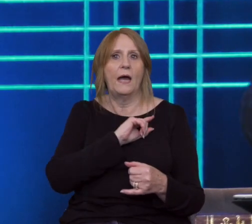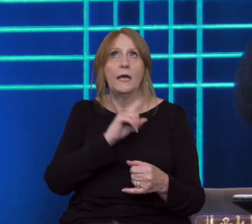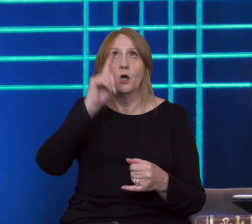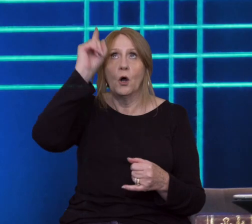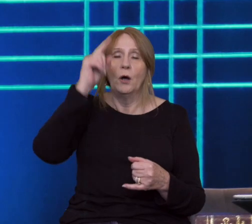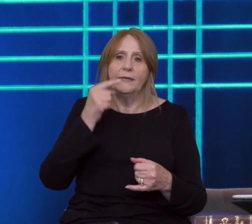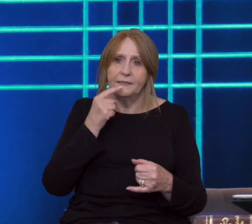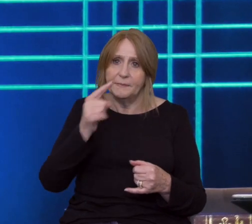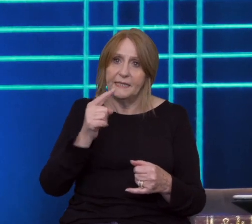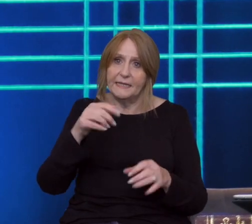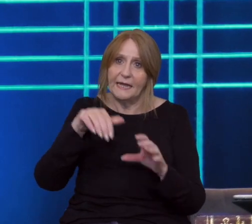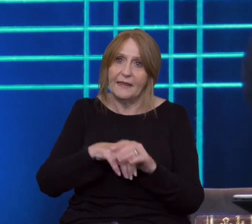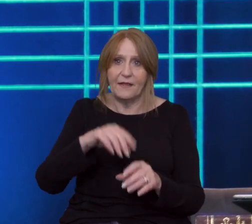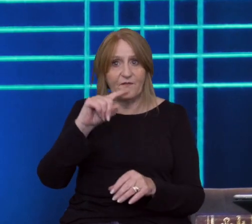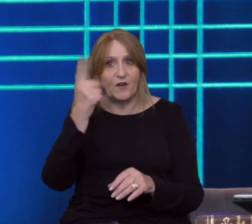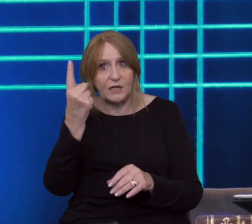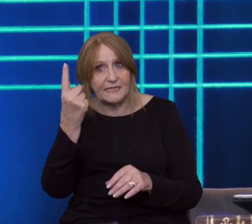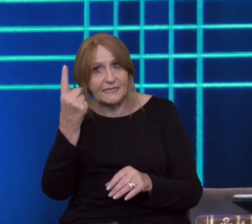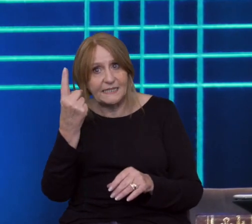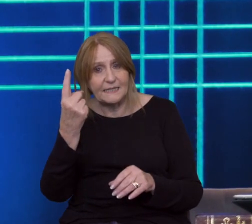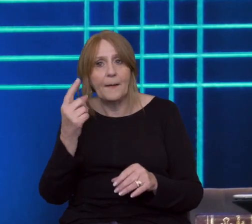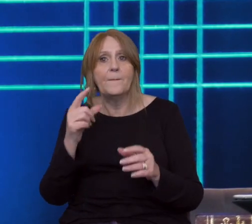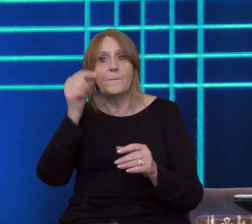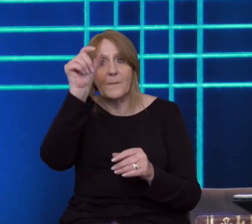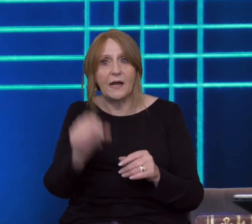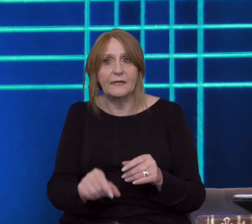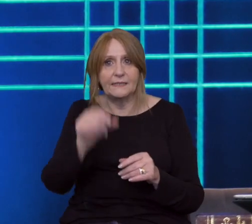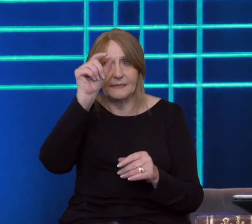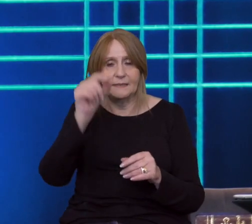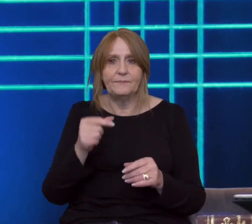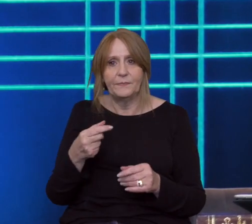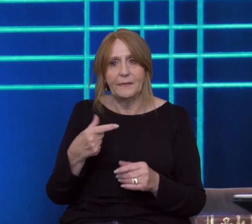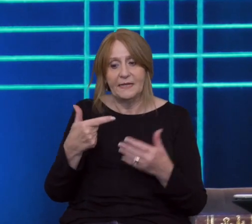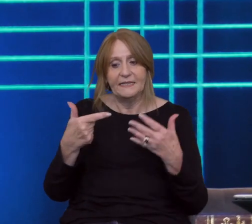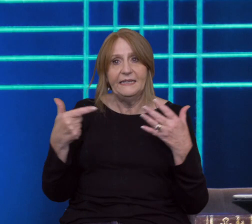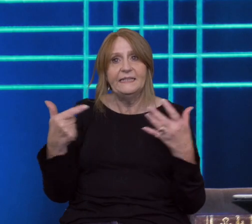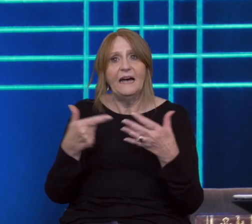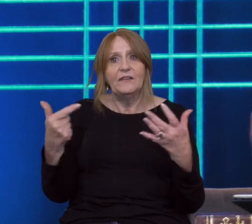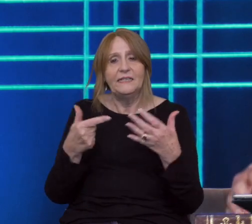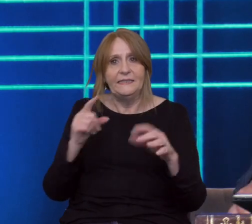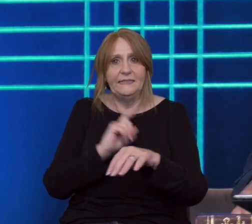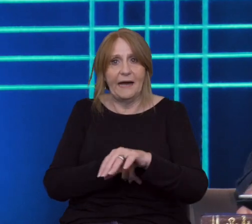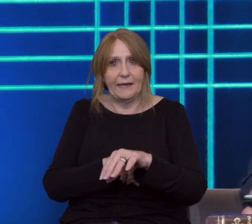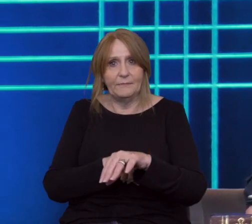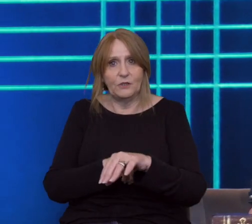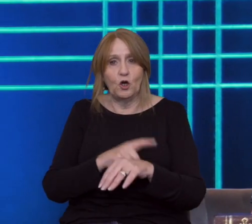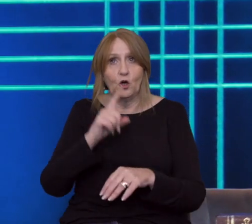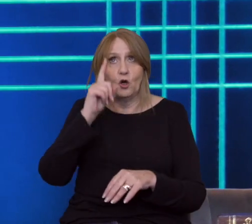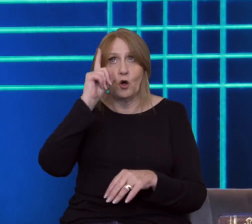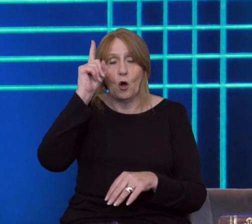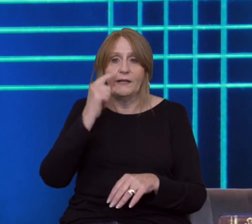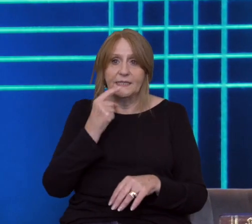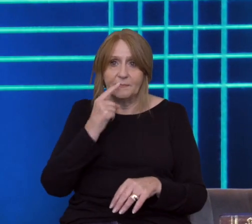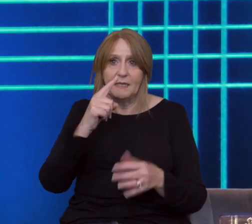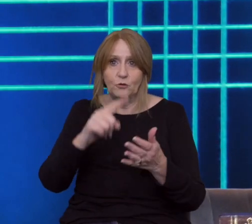person. And 17 times, that's a lot of times, right? God speaks directly. And we